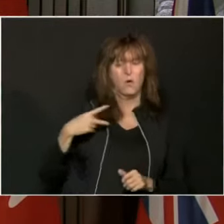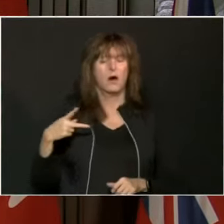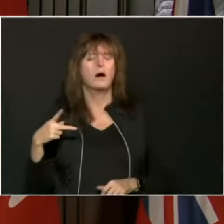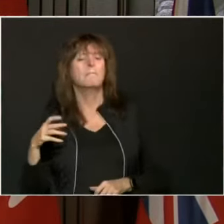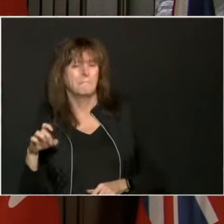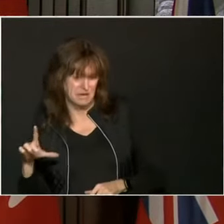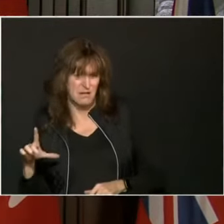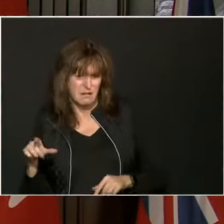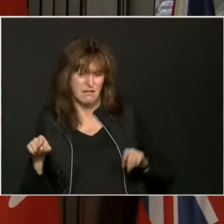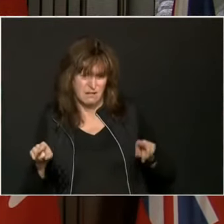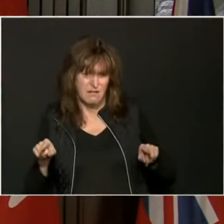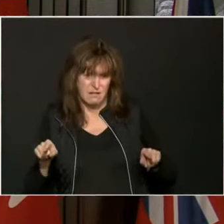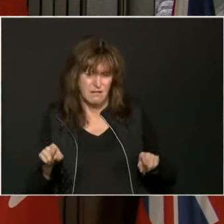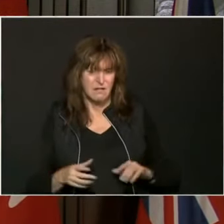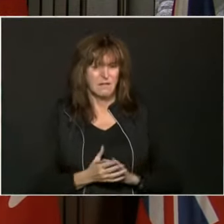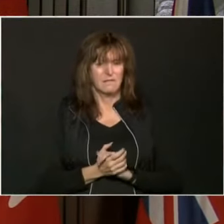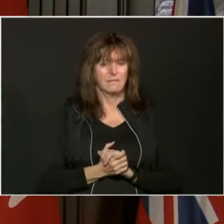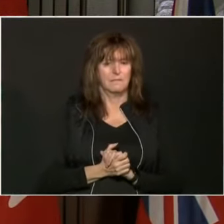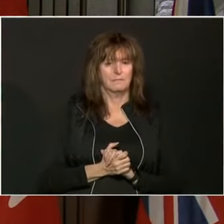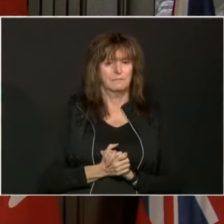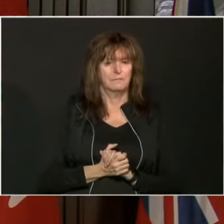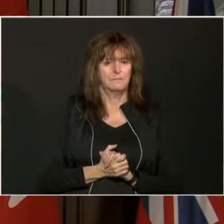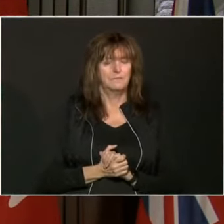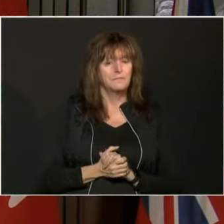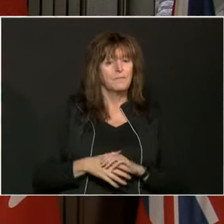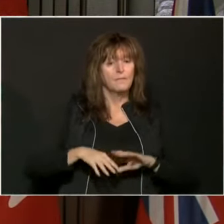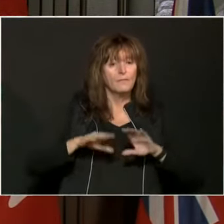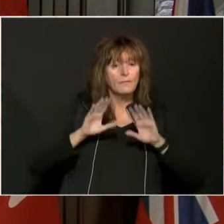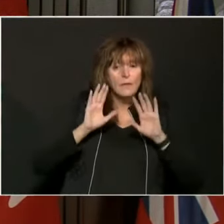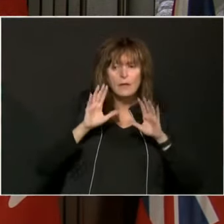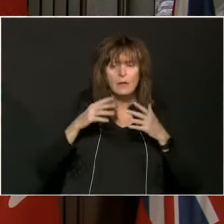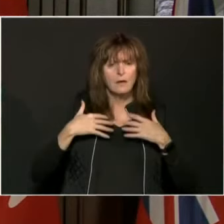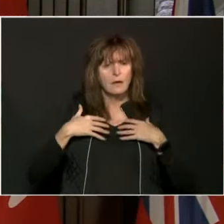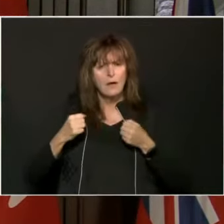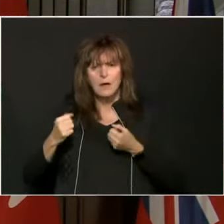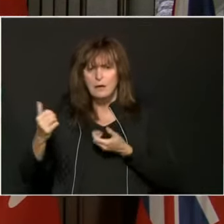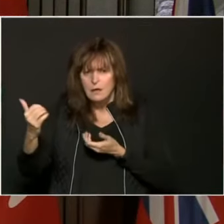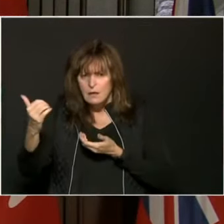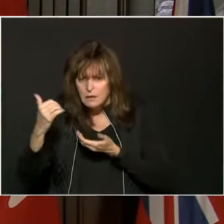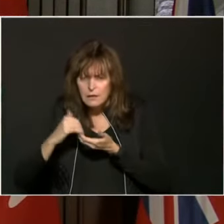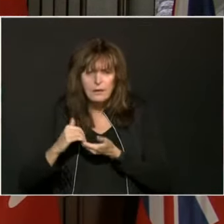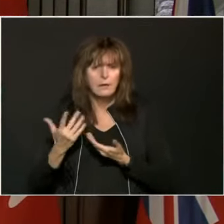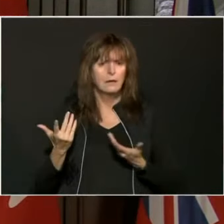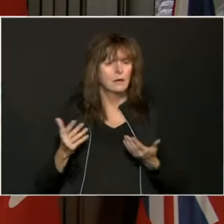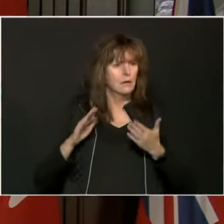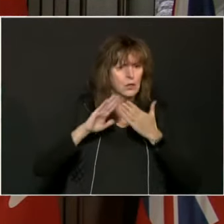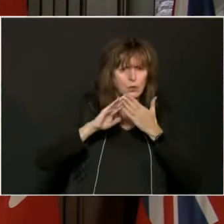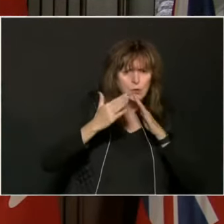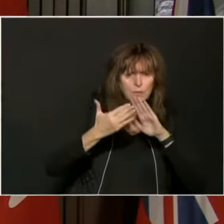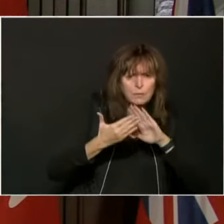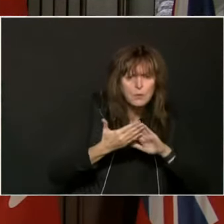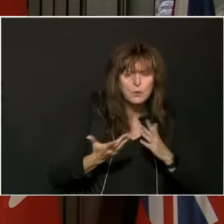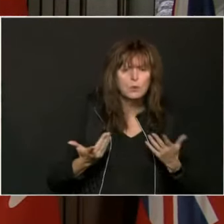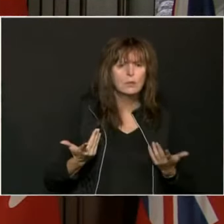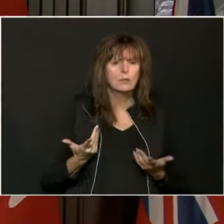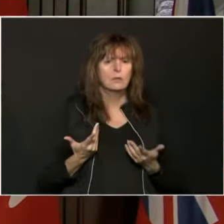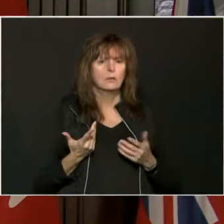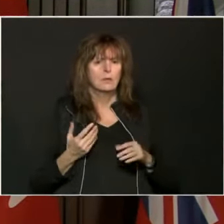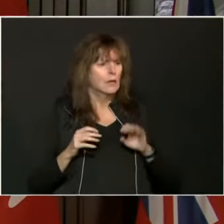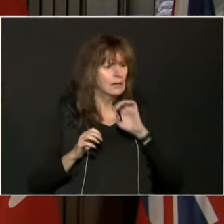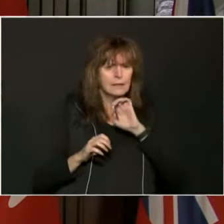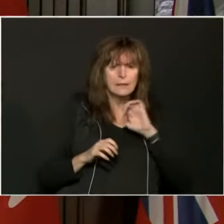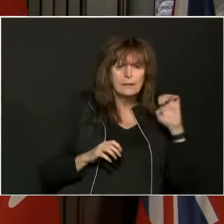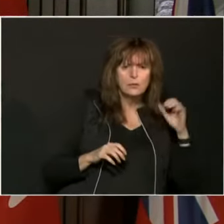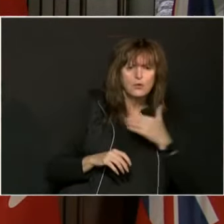neighborhoods and health partners or health providers have worked in partnership, as we see, say, perhaps in some areas of East Toronto, you have seen a